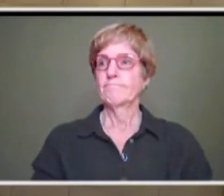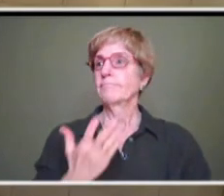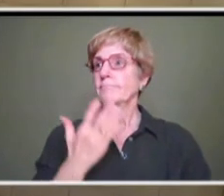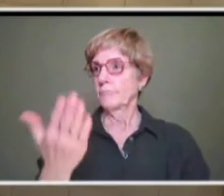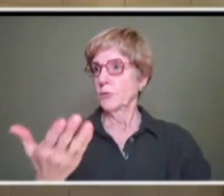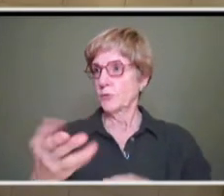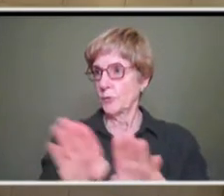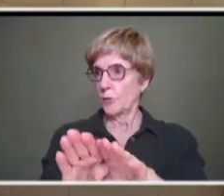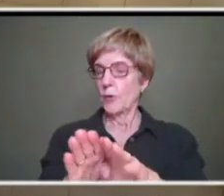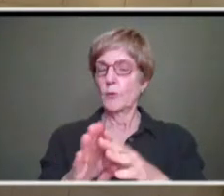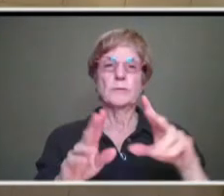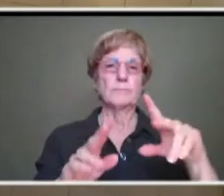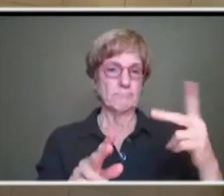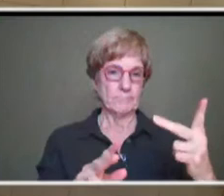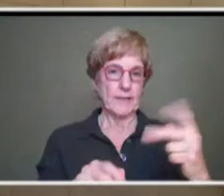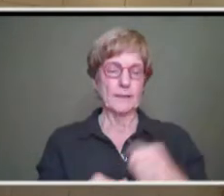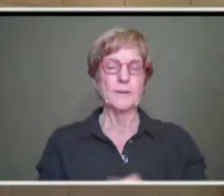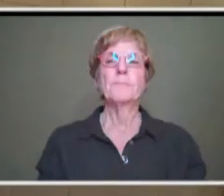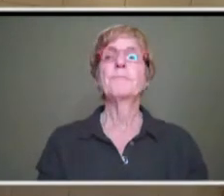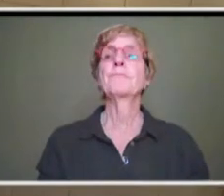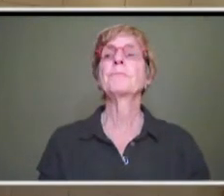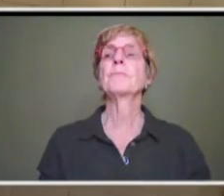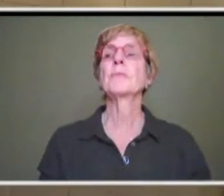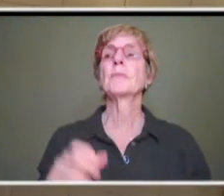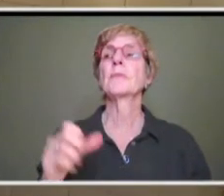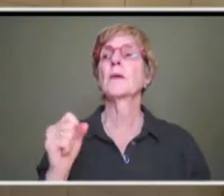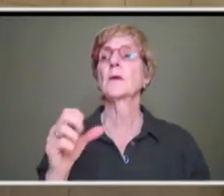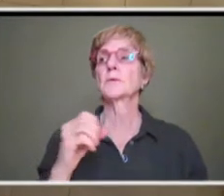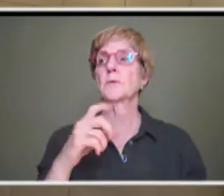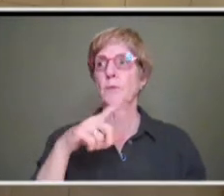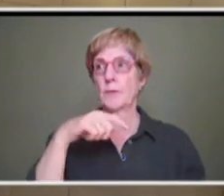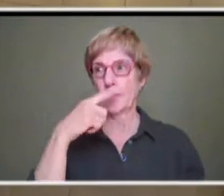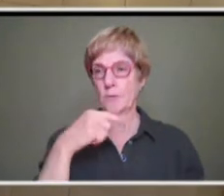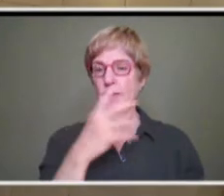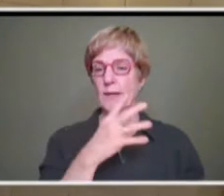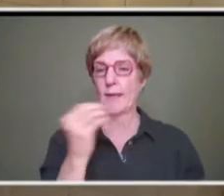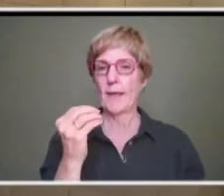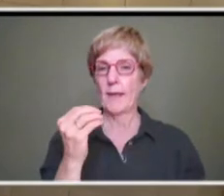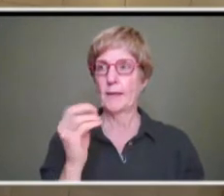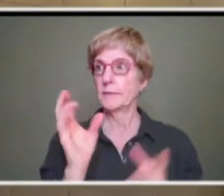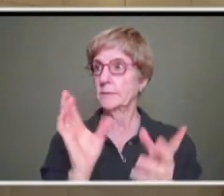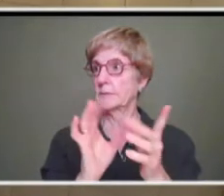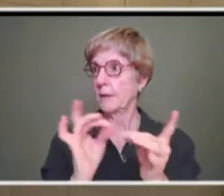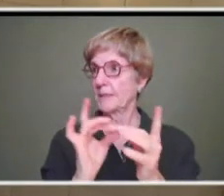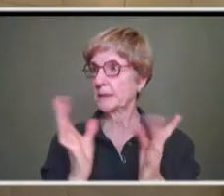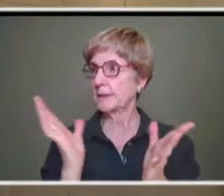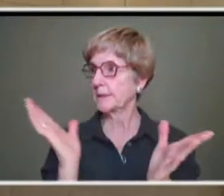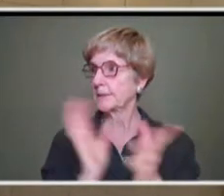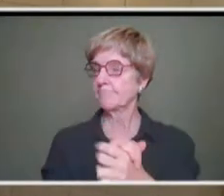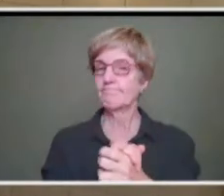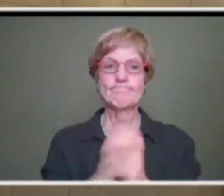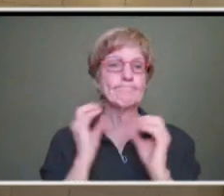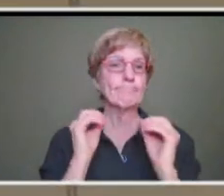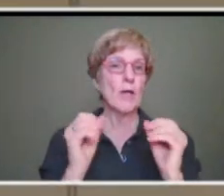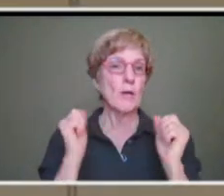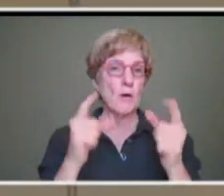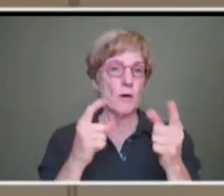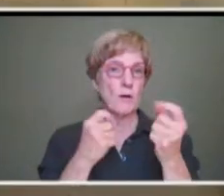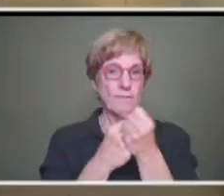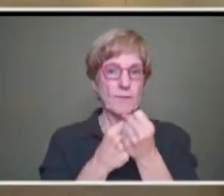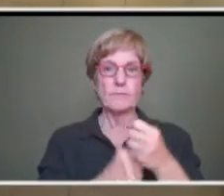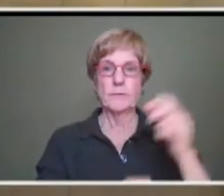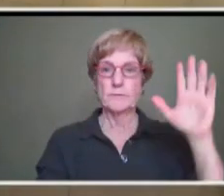there's a motion that's made of probably second and close public hearing and he comments hear none all in favor